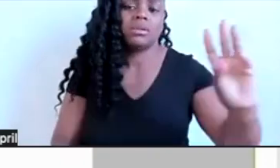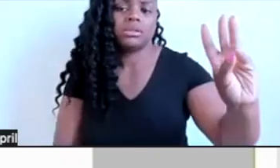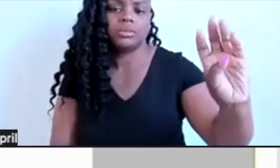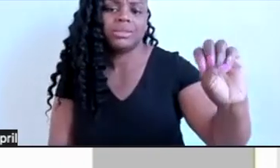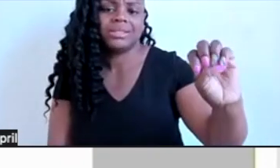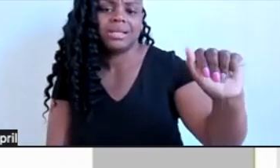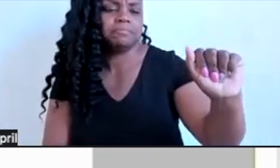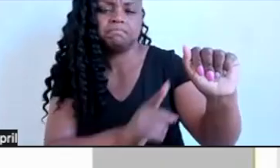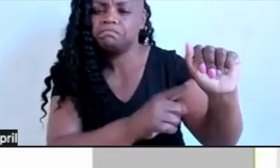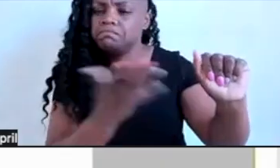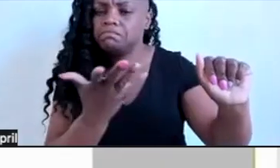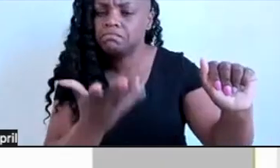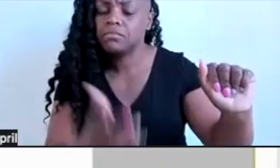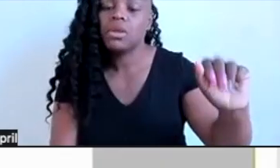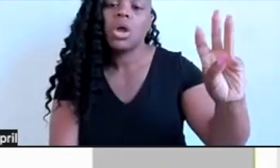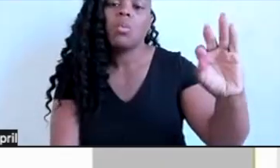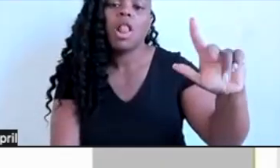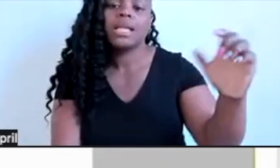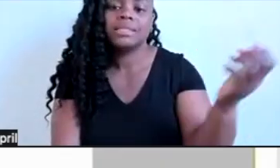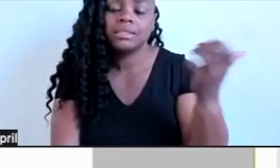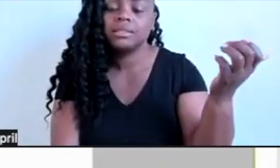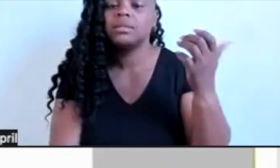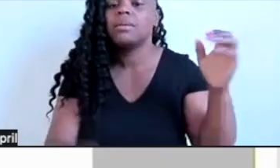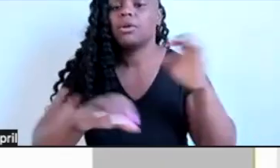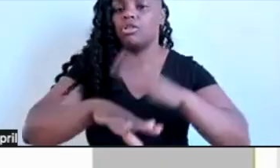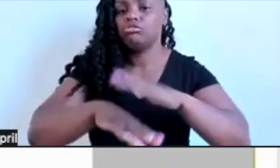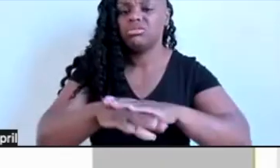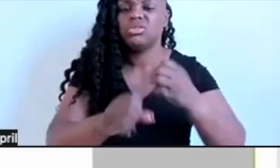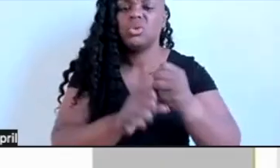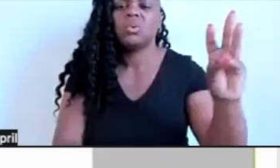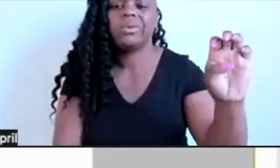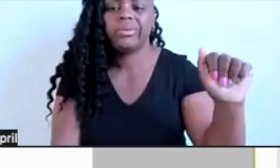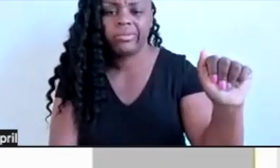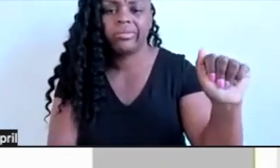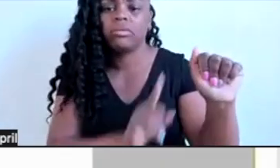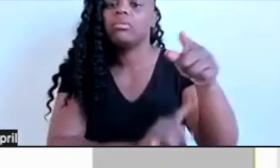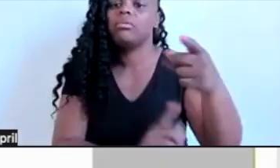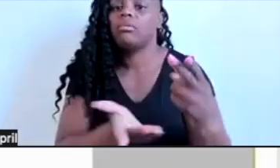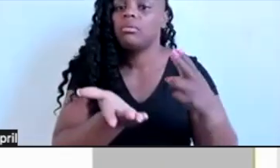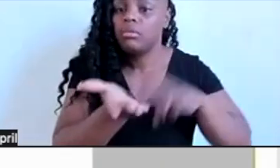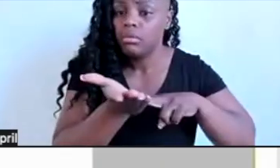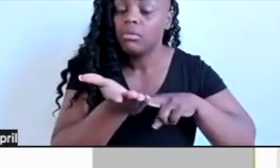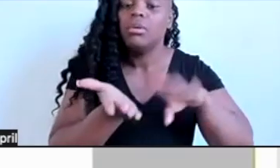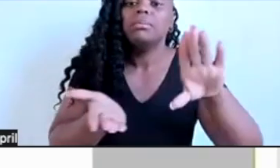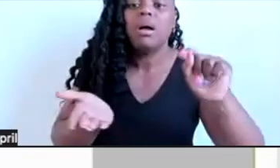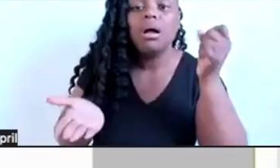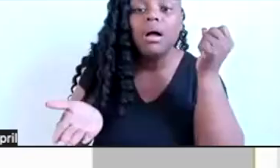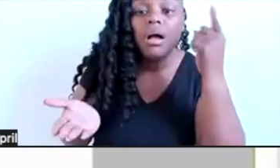require registration, but you must make sure that the emergency notification setting on your smartphone is turned